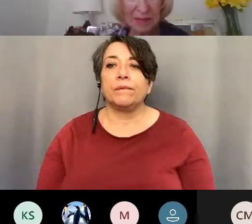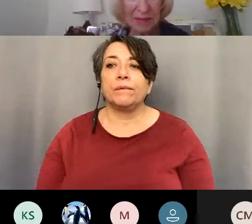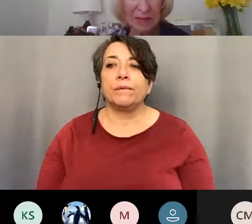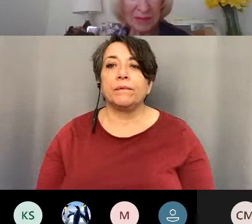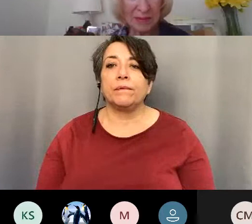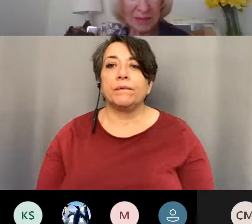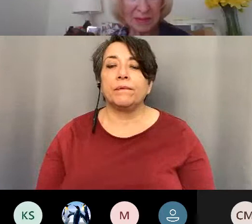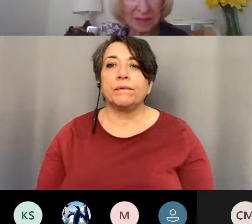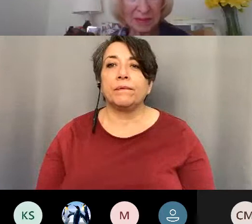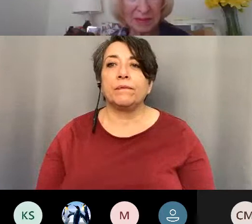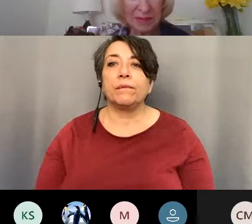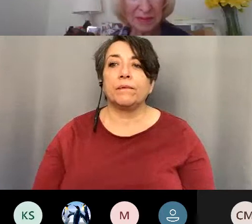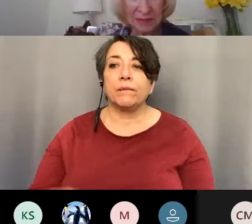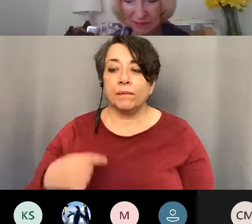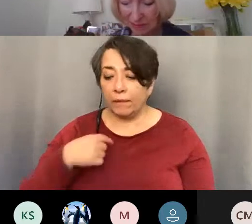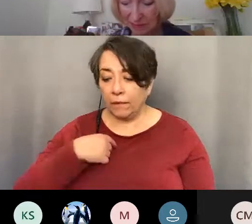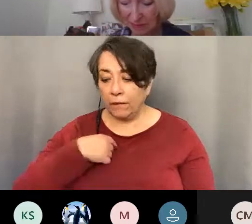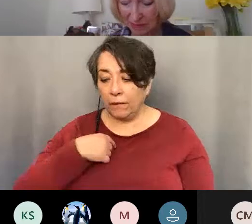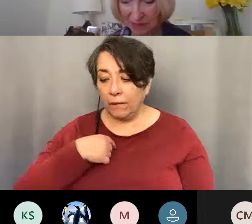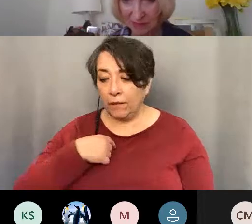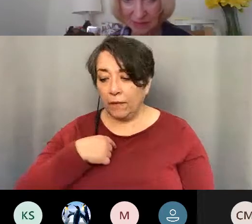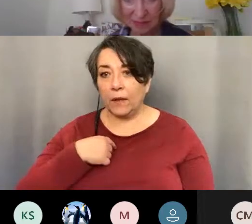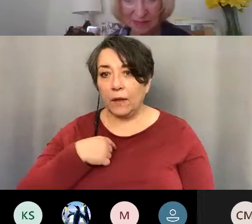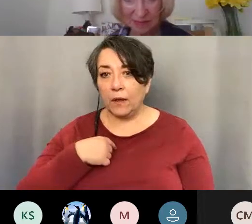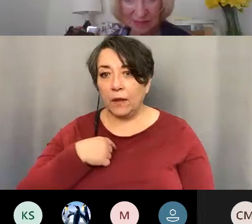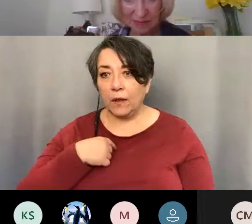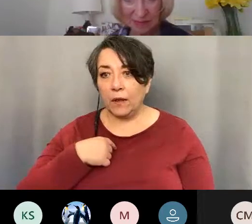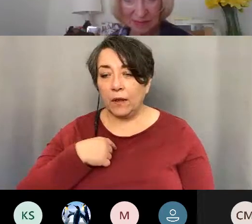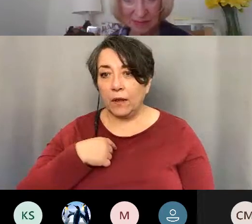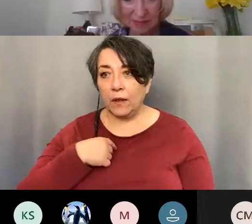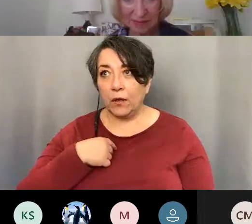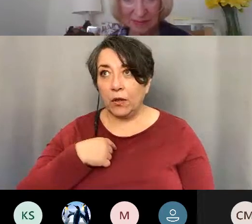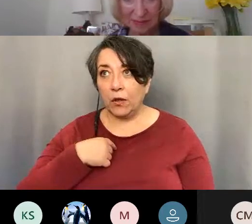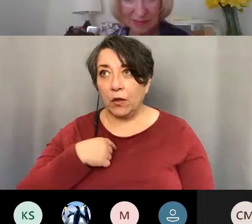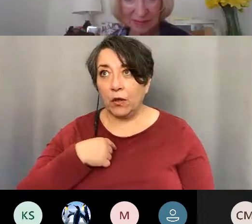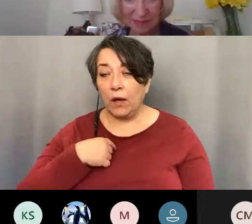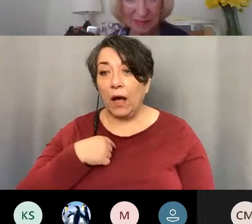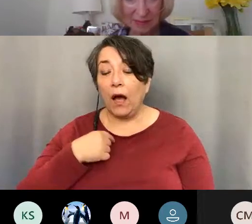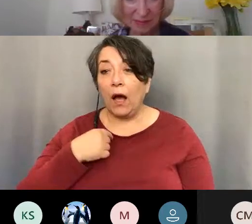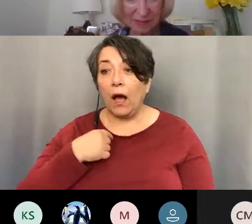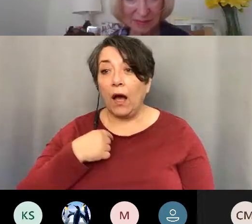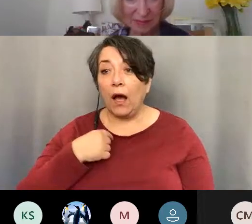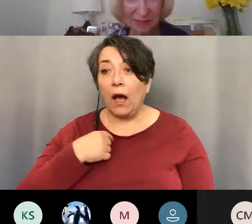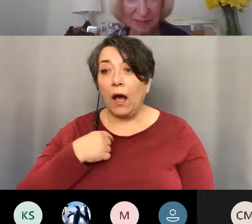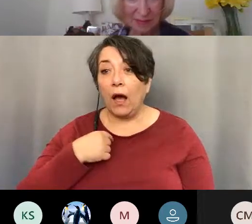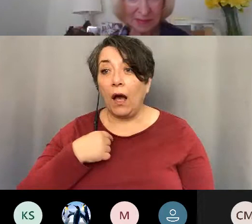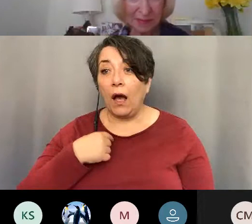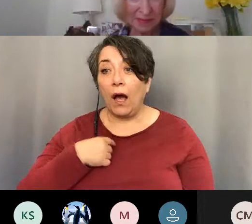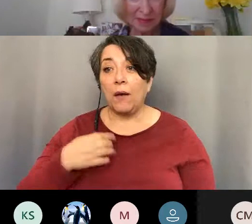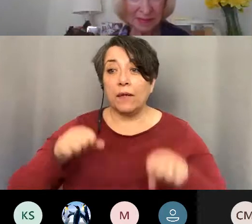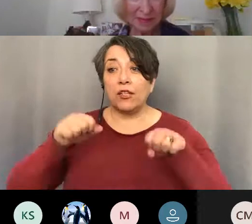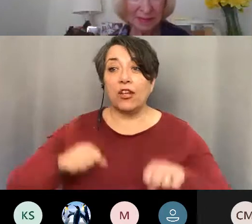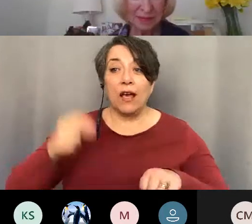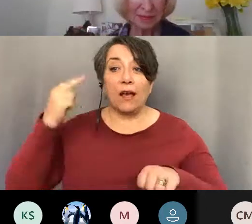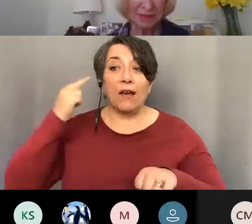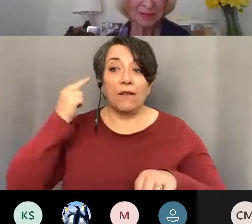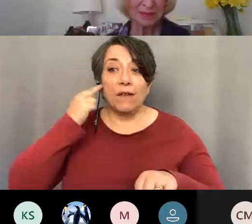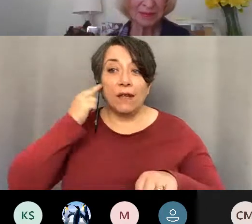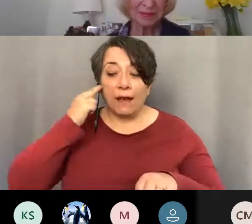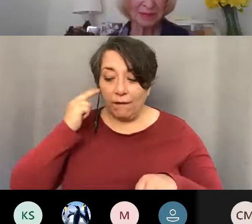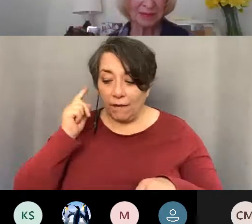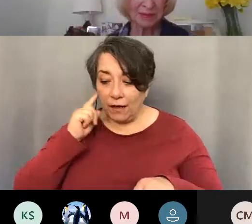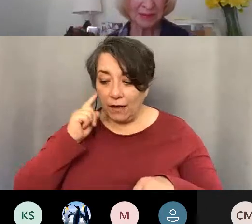I can because I have 30 years chaired deaf and hearing support in Derbyshire, and we